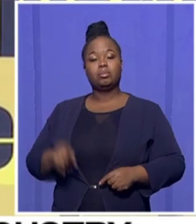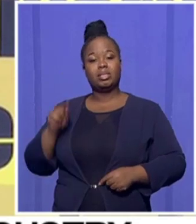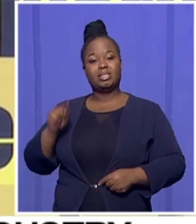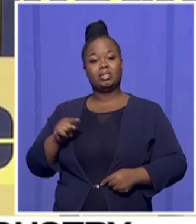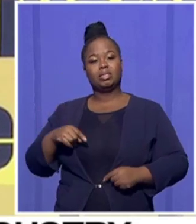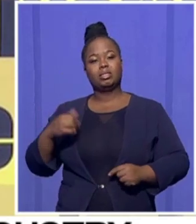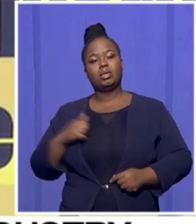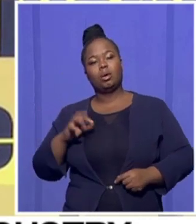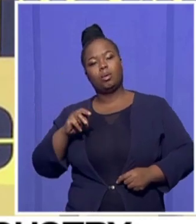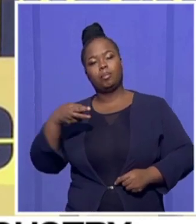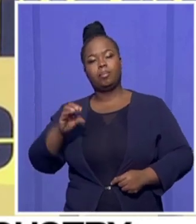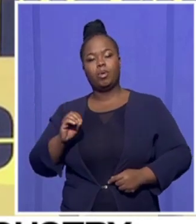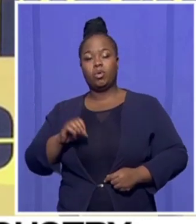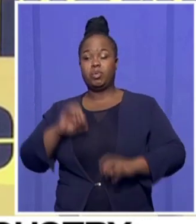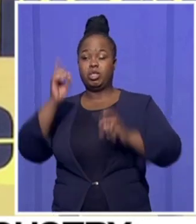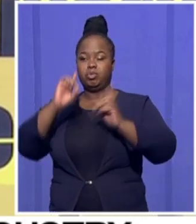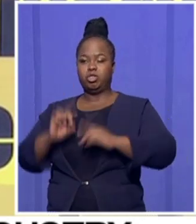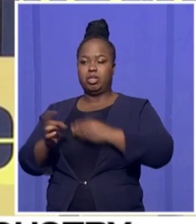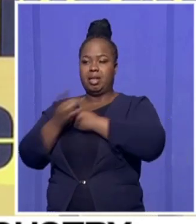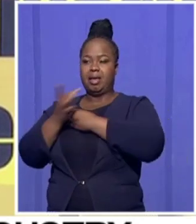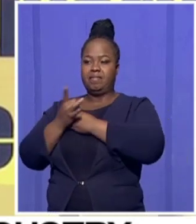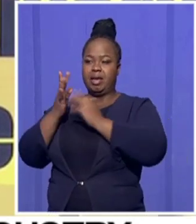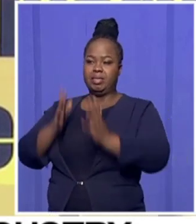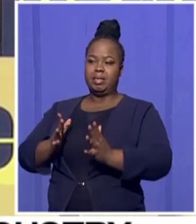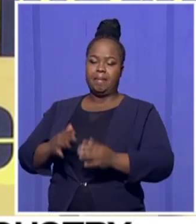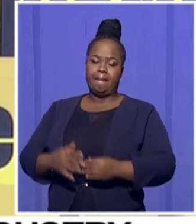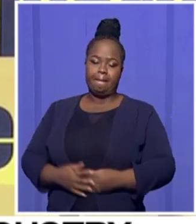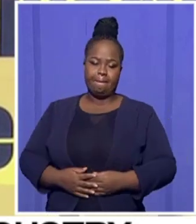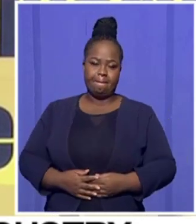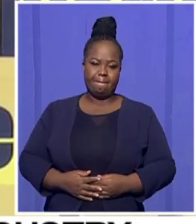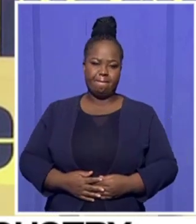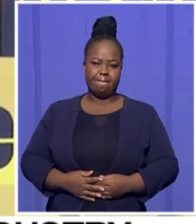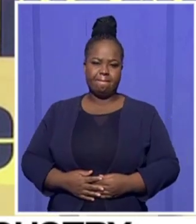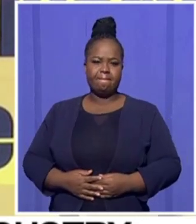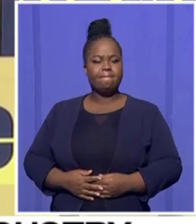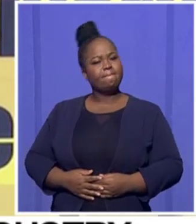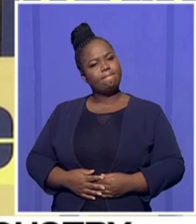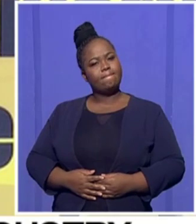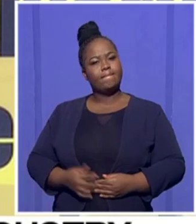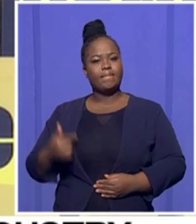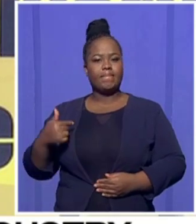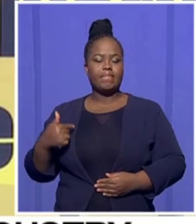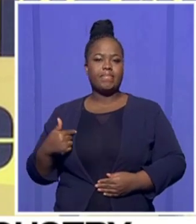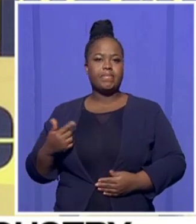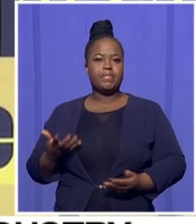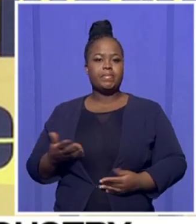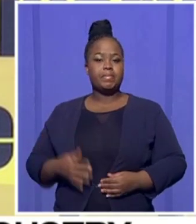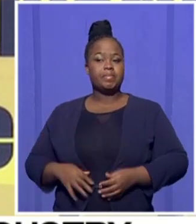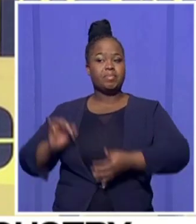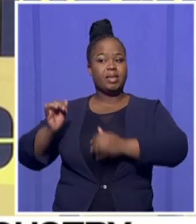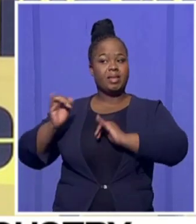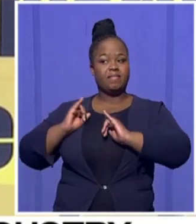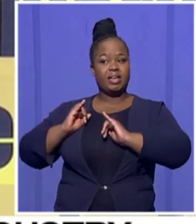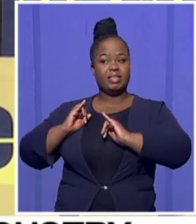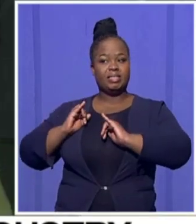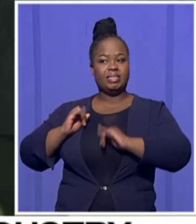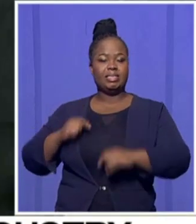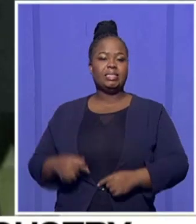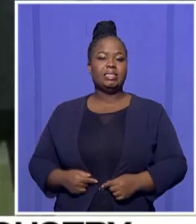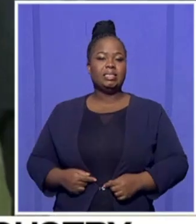my special advisors. Now, when I invited Mpho to be